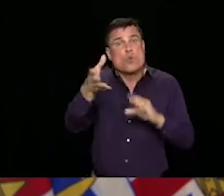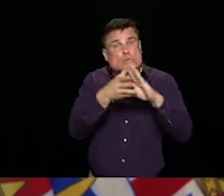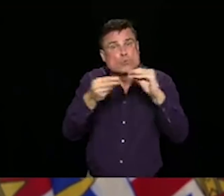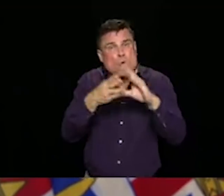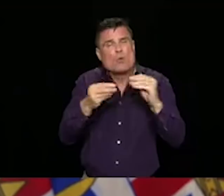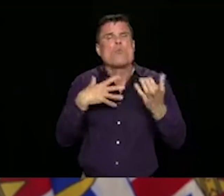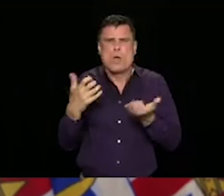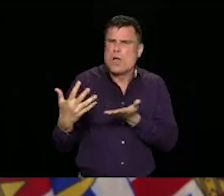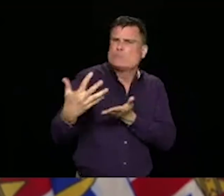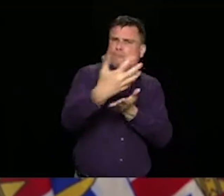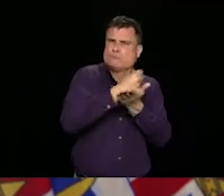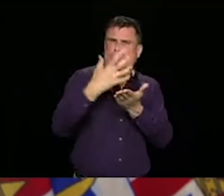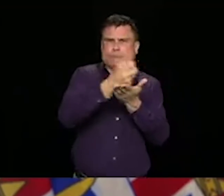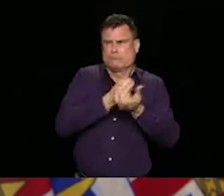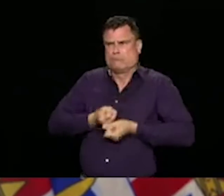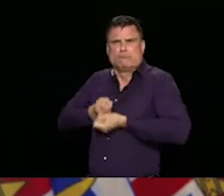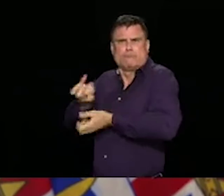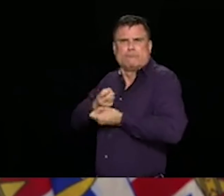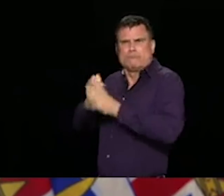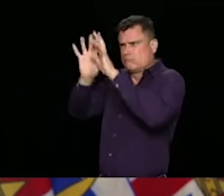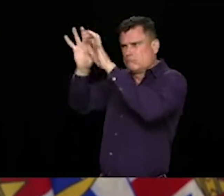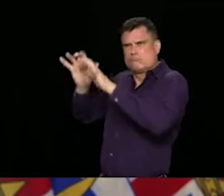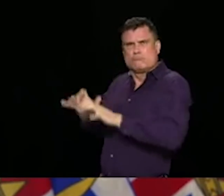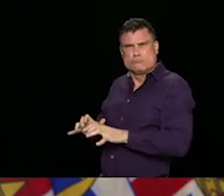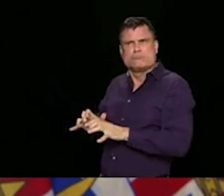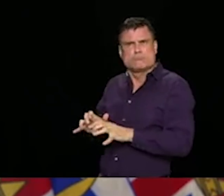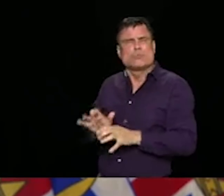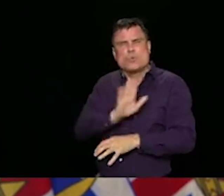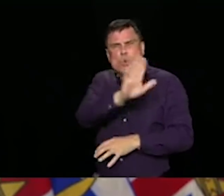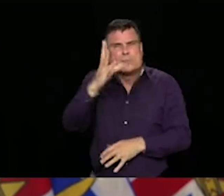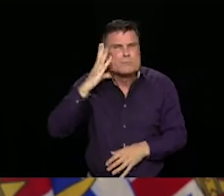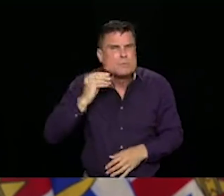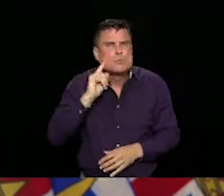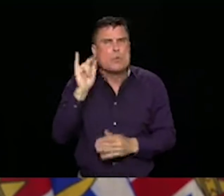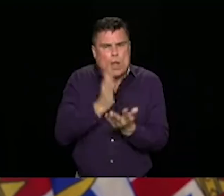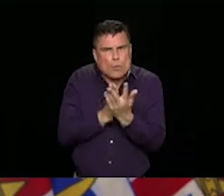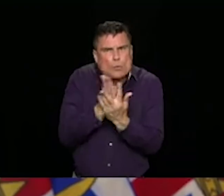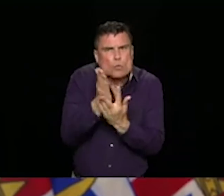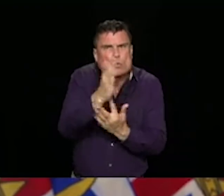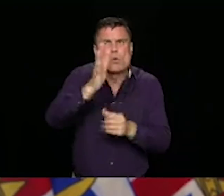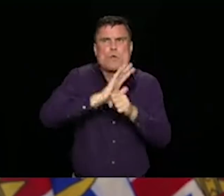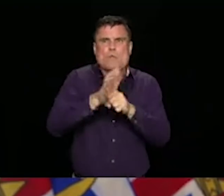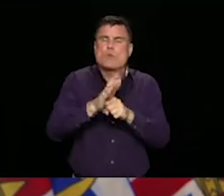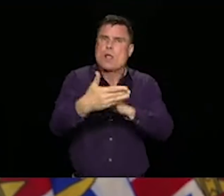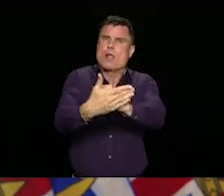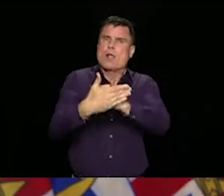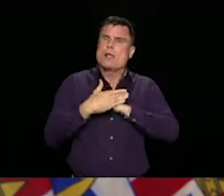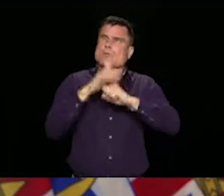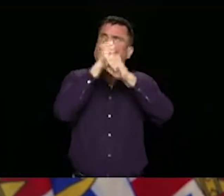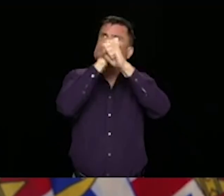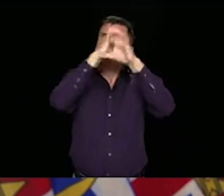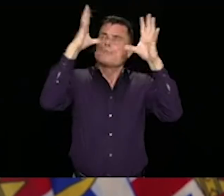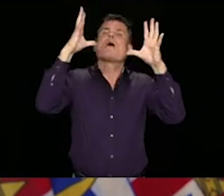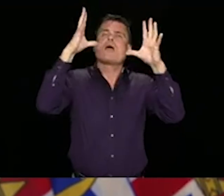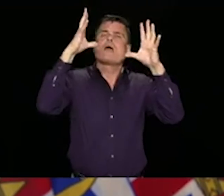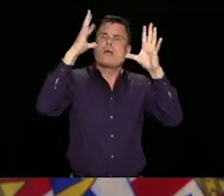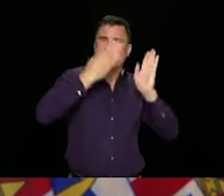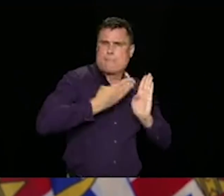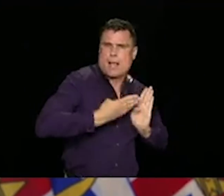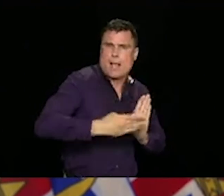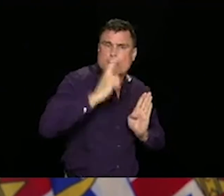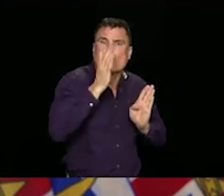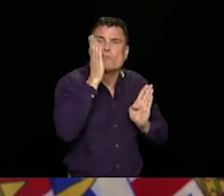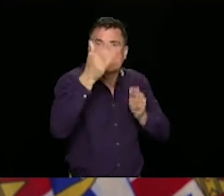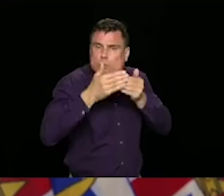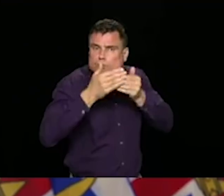the needs are and the things that we have to do moving forward. And we are moving forward. And as we do that, we